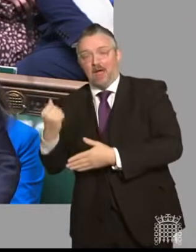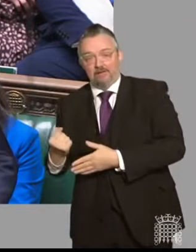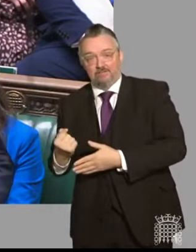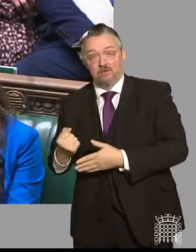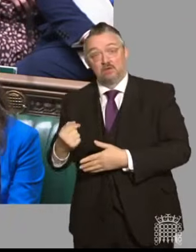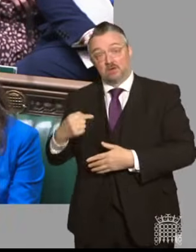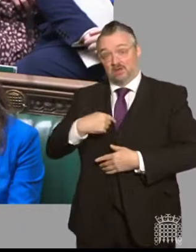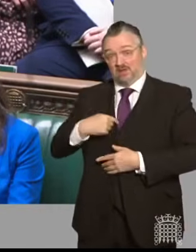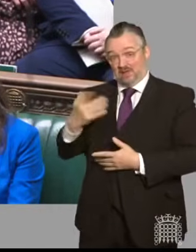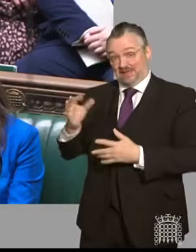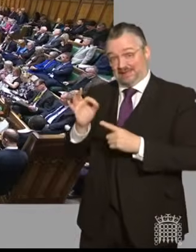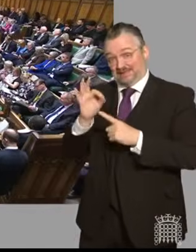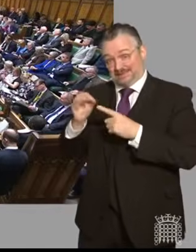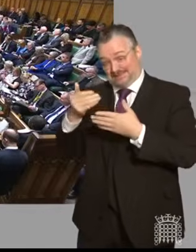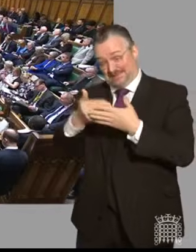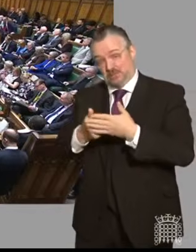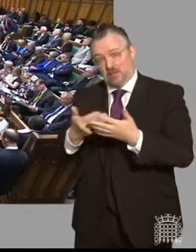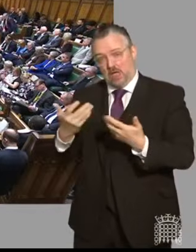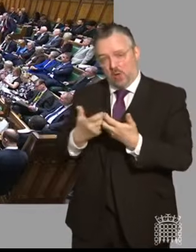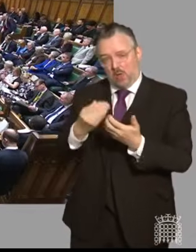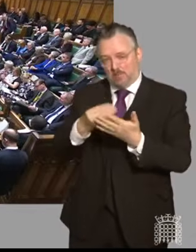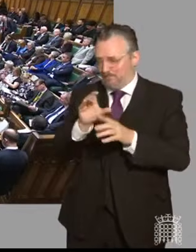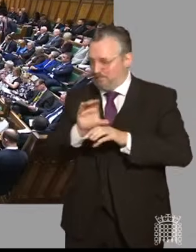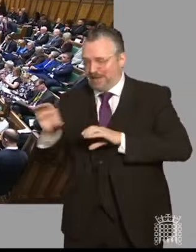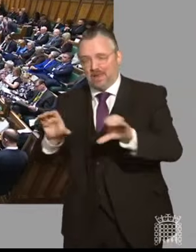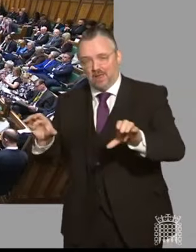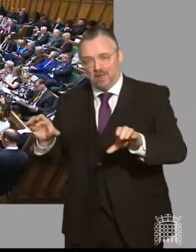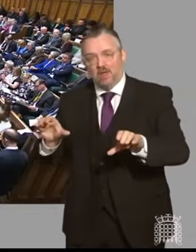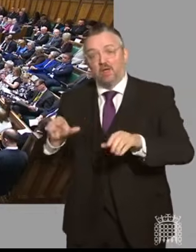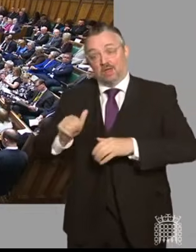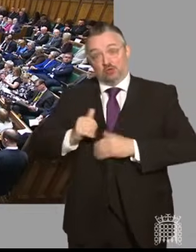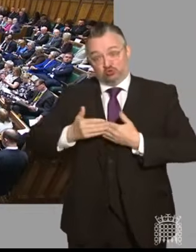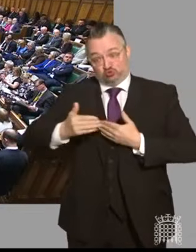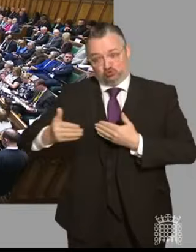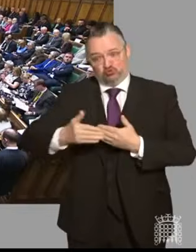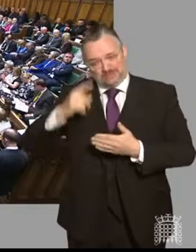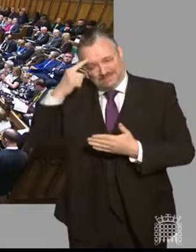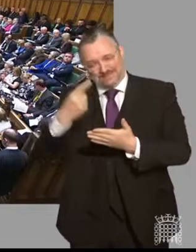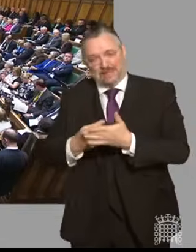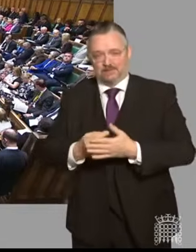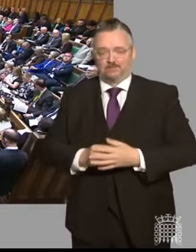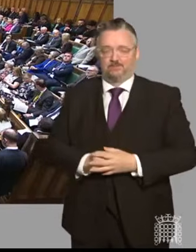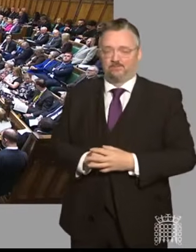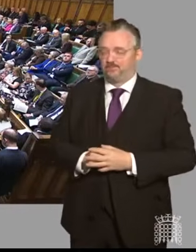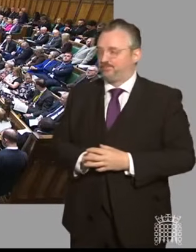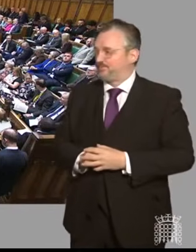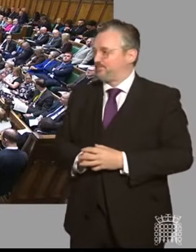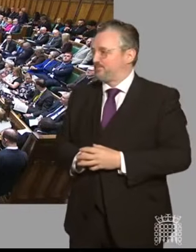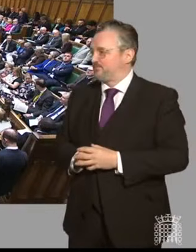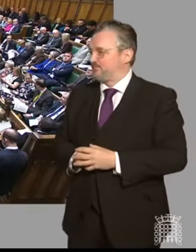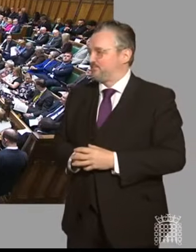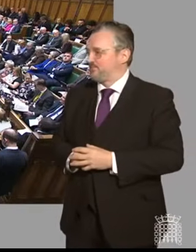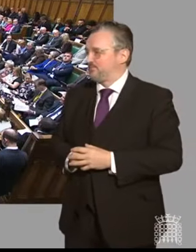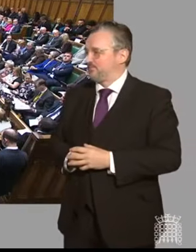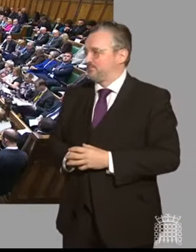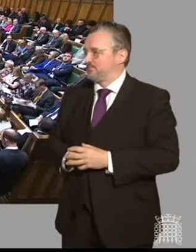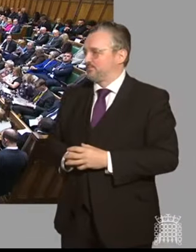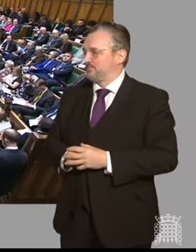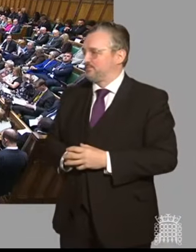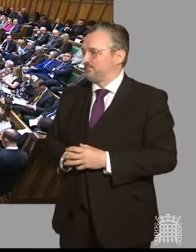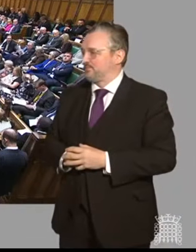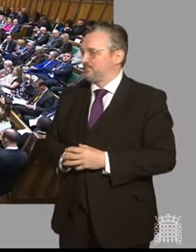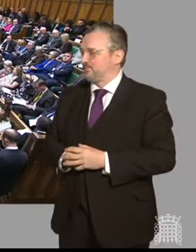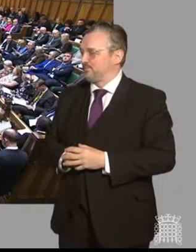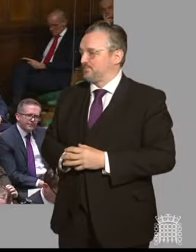be decided very shortly. Neil Hanbit. Over 40,000 North Sea oil and gas jobs are